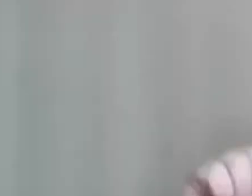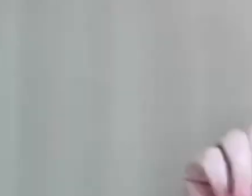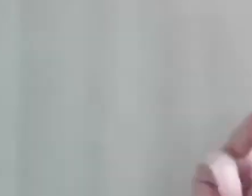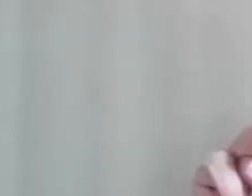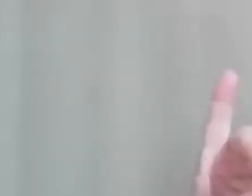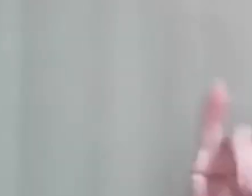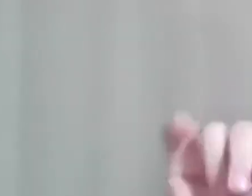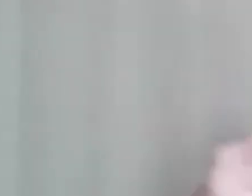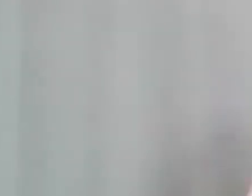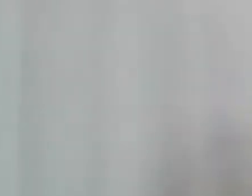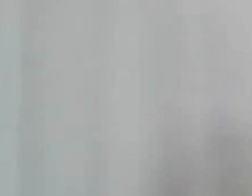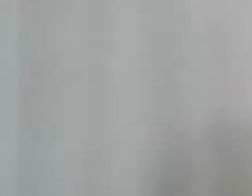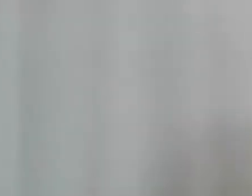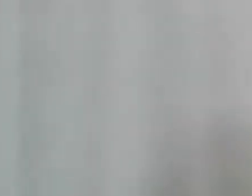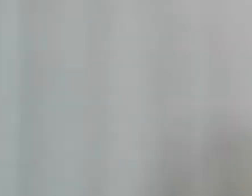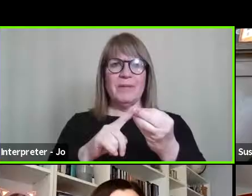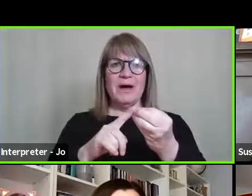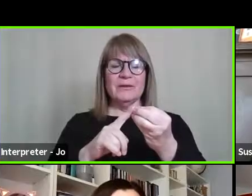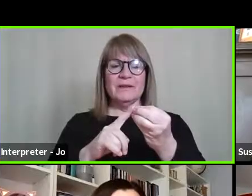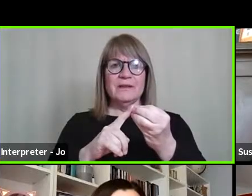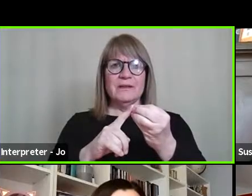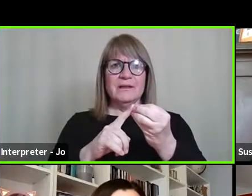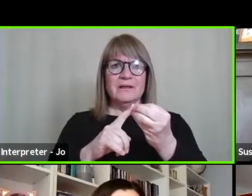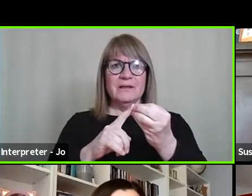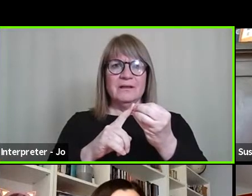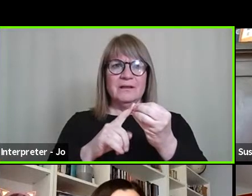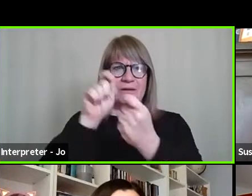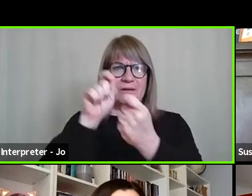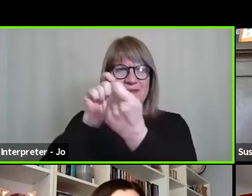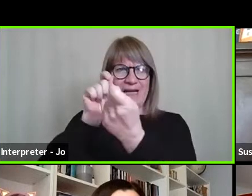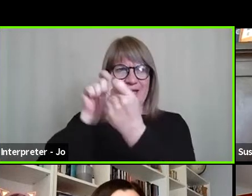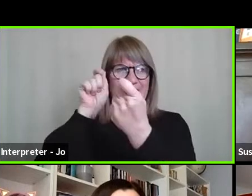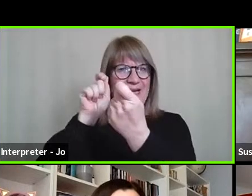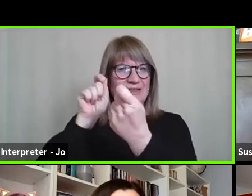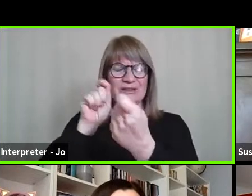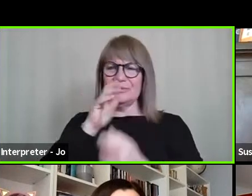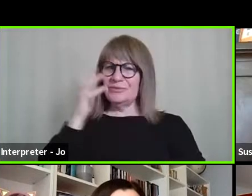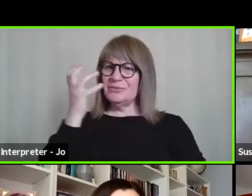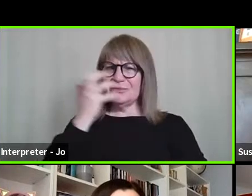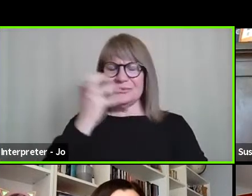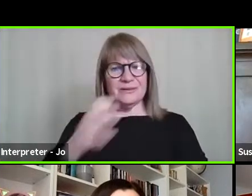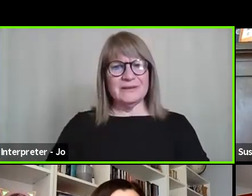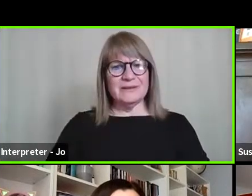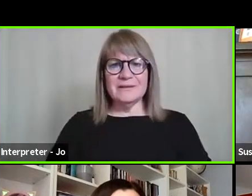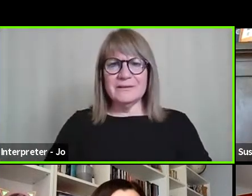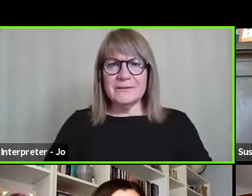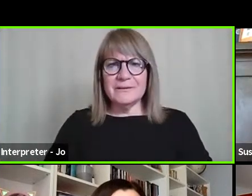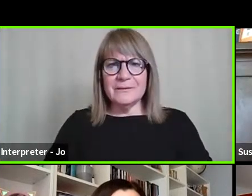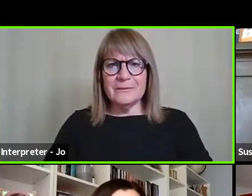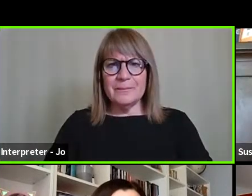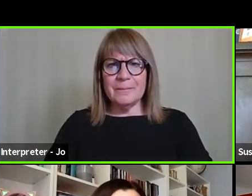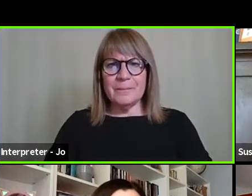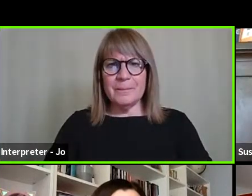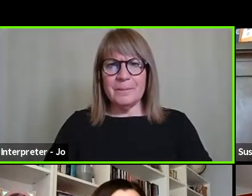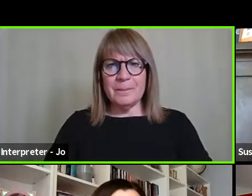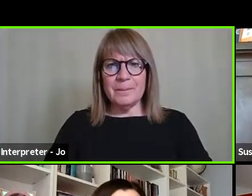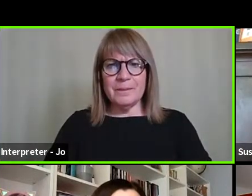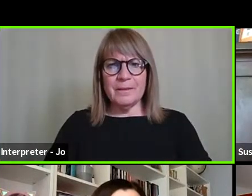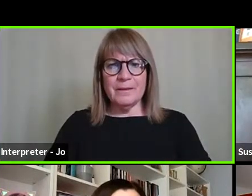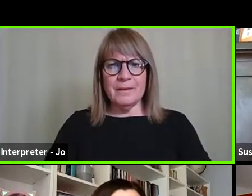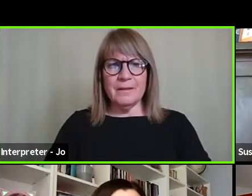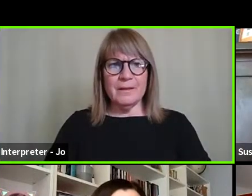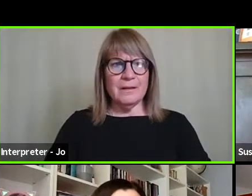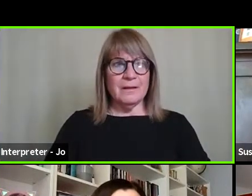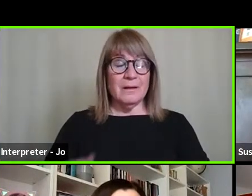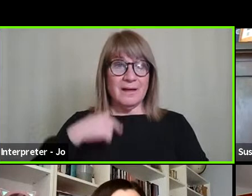the point about retaliation is just hits so hard and i was thinking so what